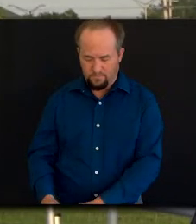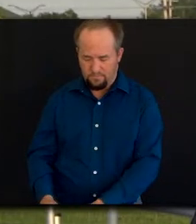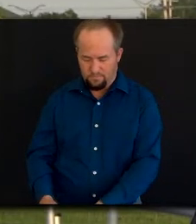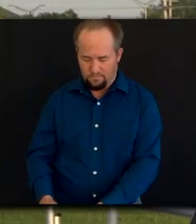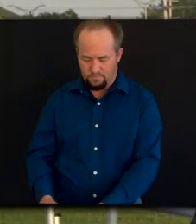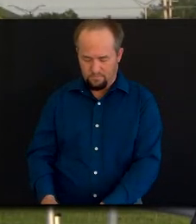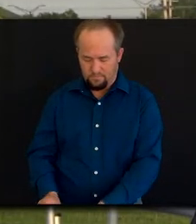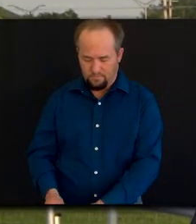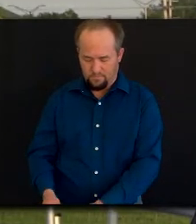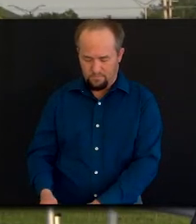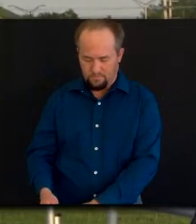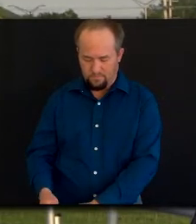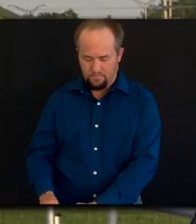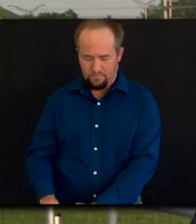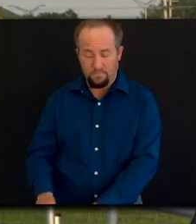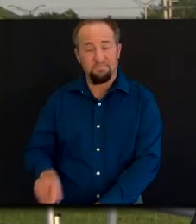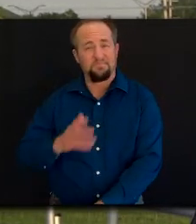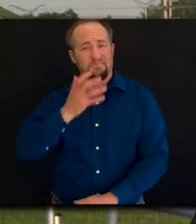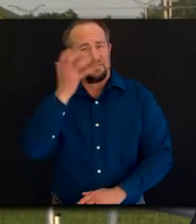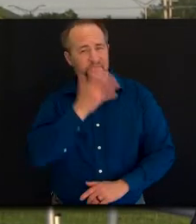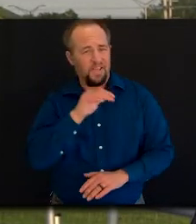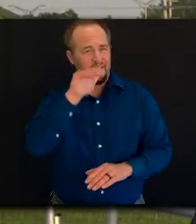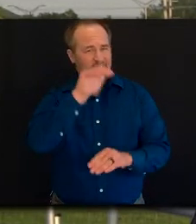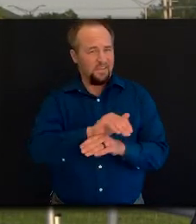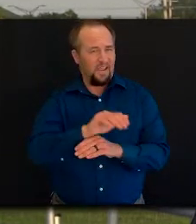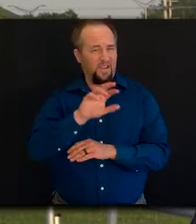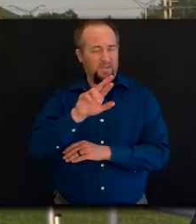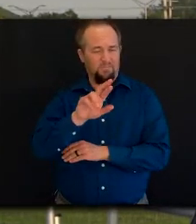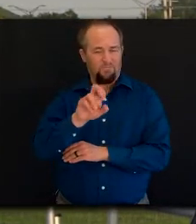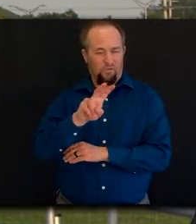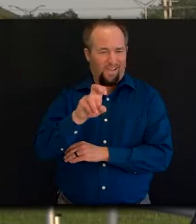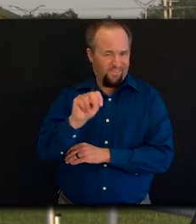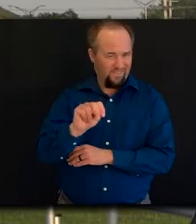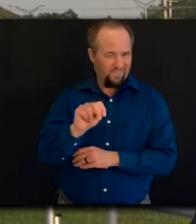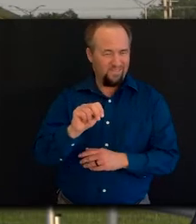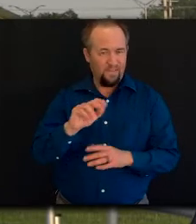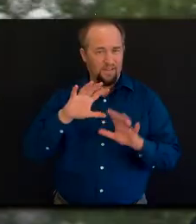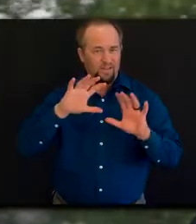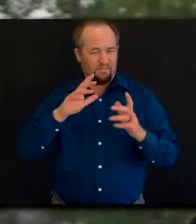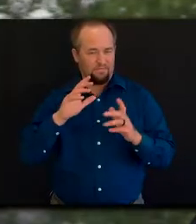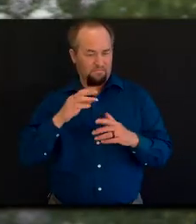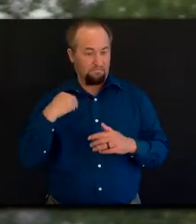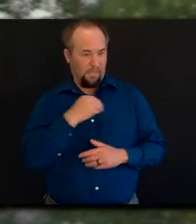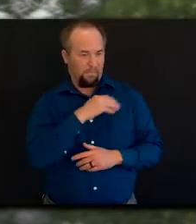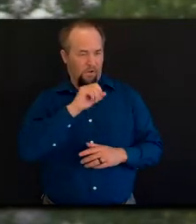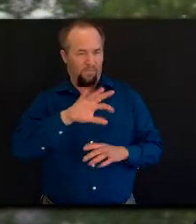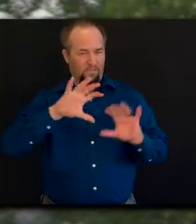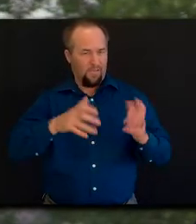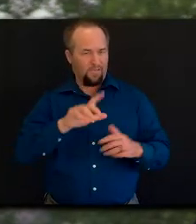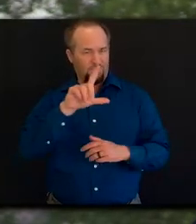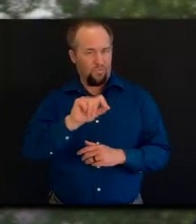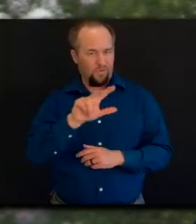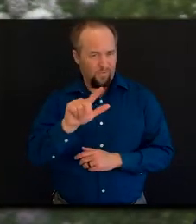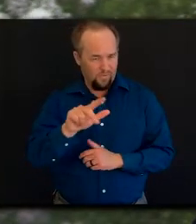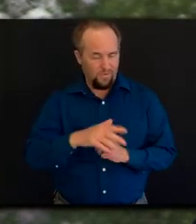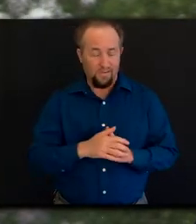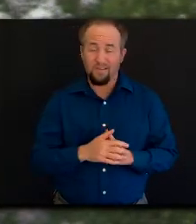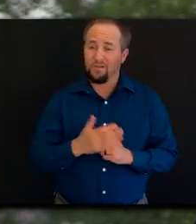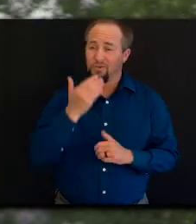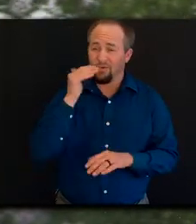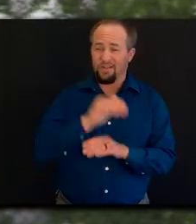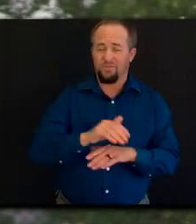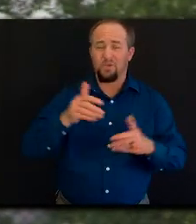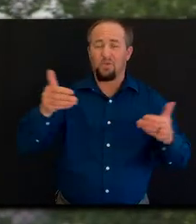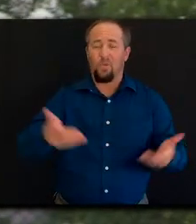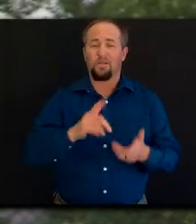It is a fantastic night to be a Raven and a member of our esteemed class of 2023. Good evening and welcome to the 20th commencement